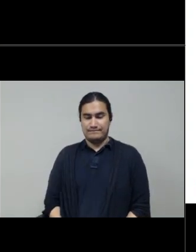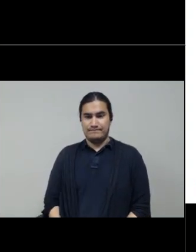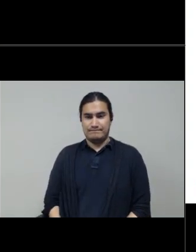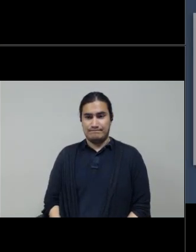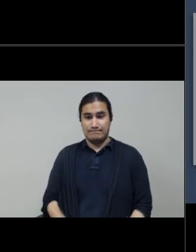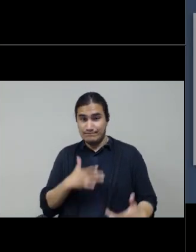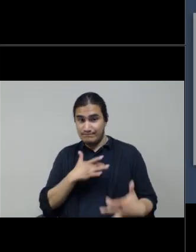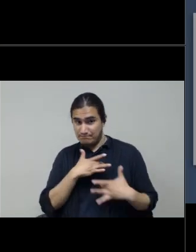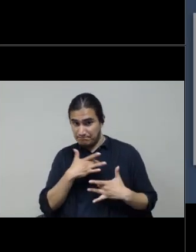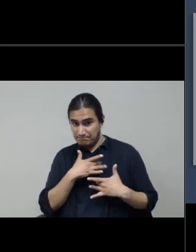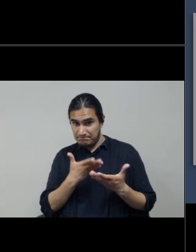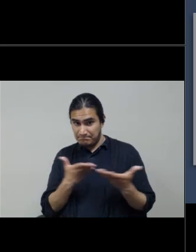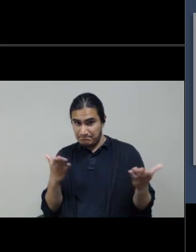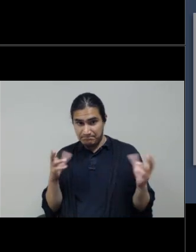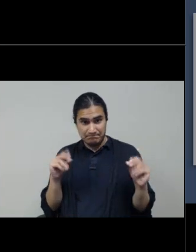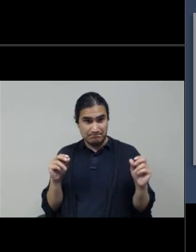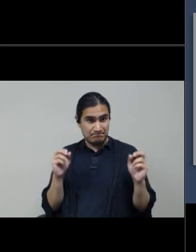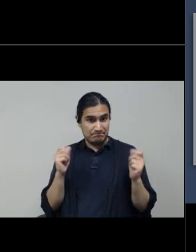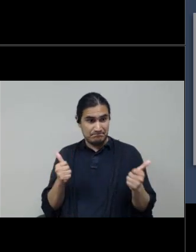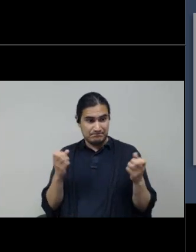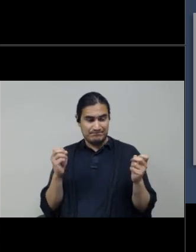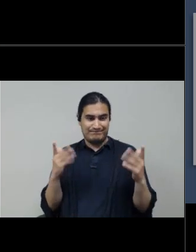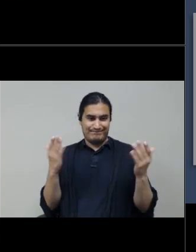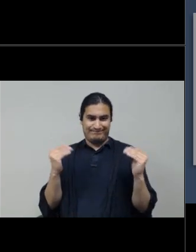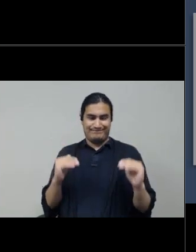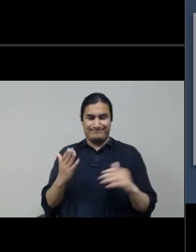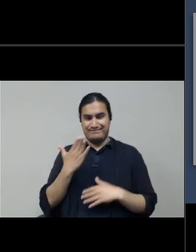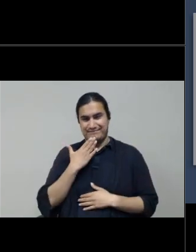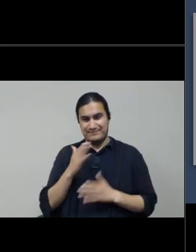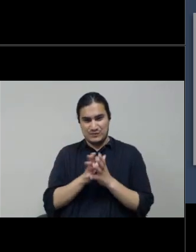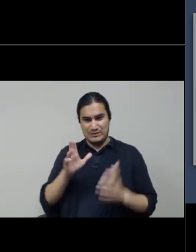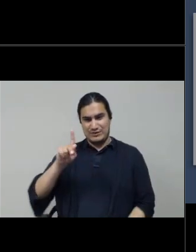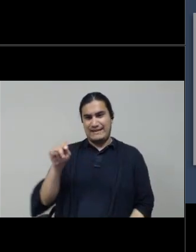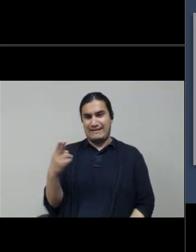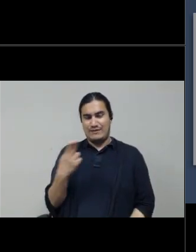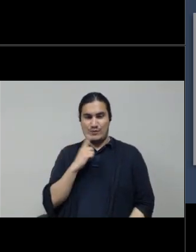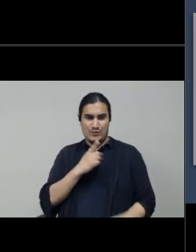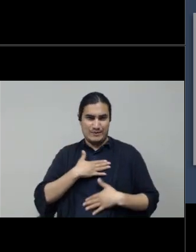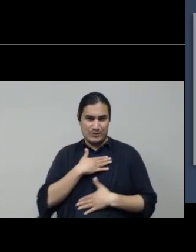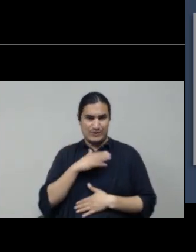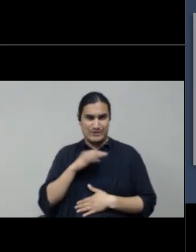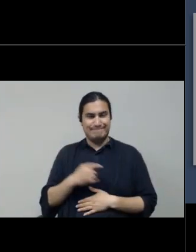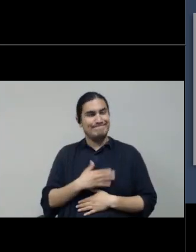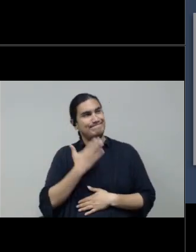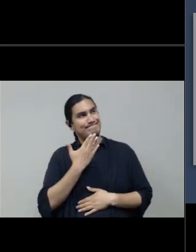Concerns? No, we're good. All right. Well, thank you so much, Keith. We appreciate it. Thank you.